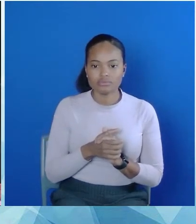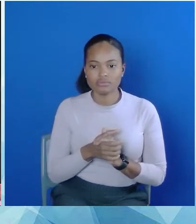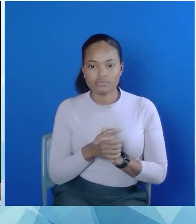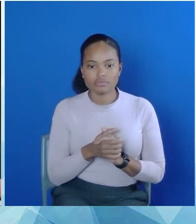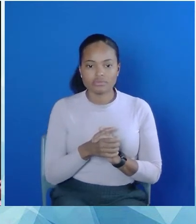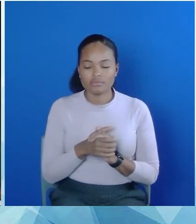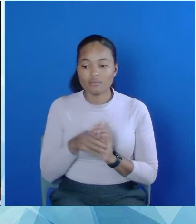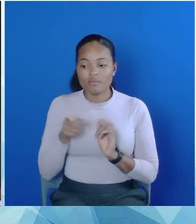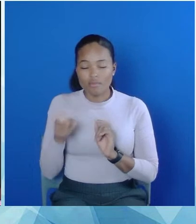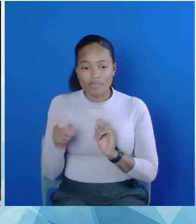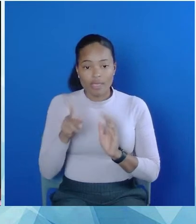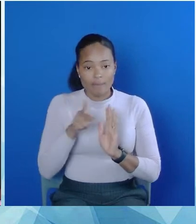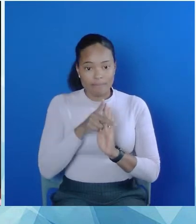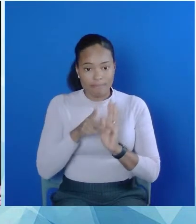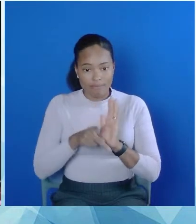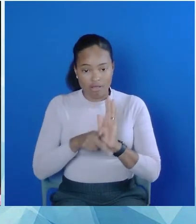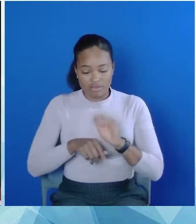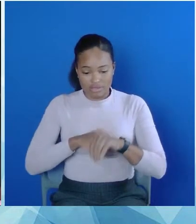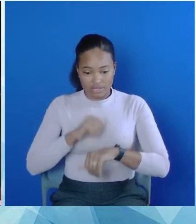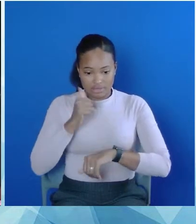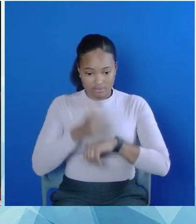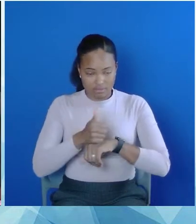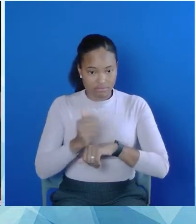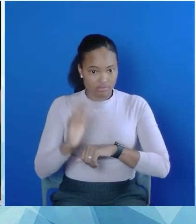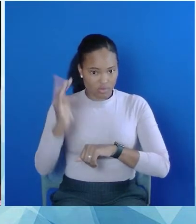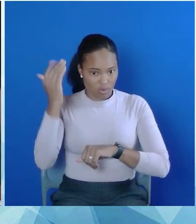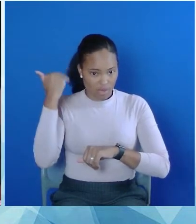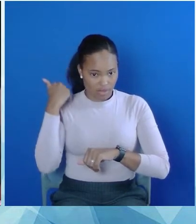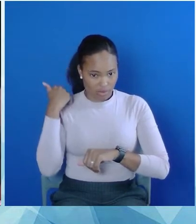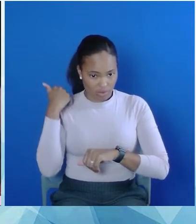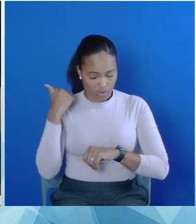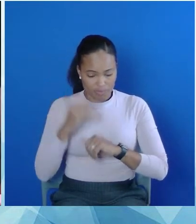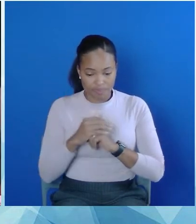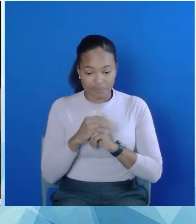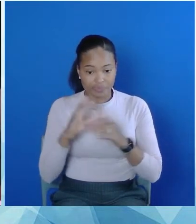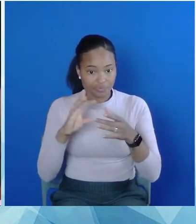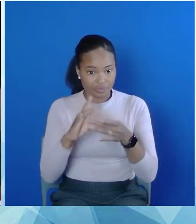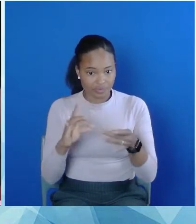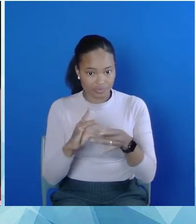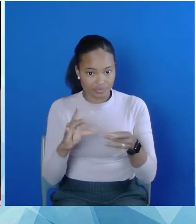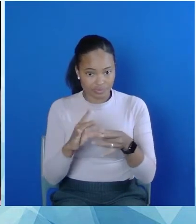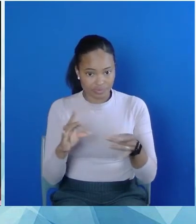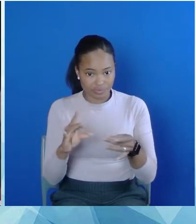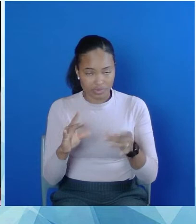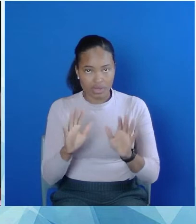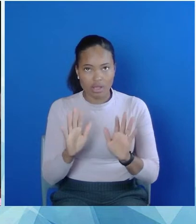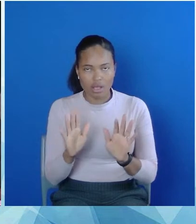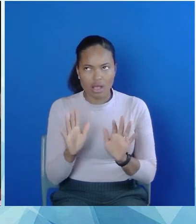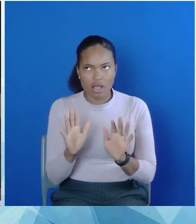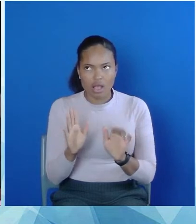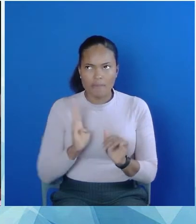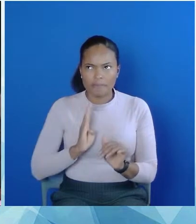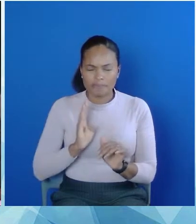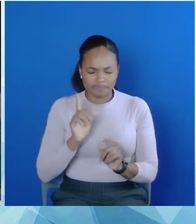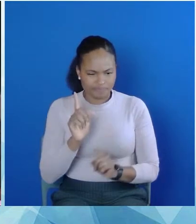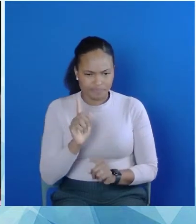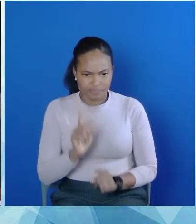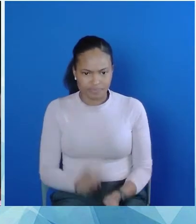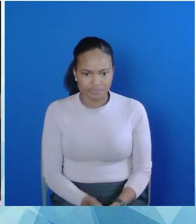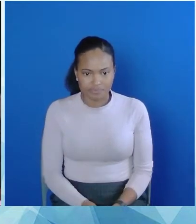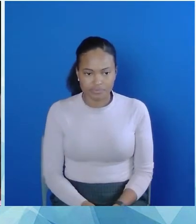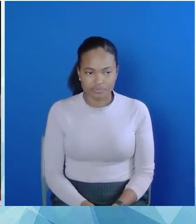This policy was established a while back, and it states the board, hold on, please.